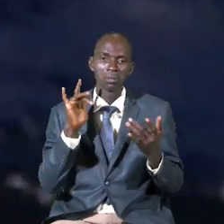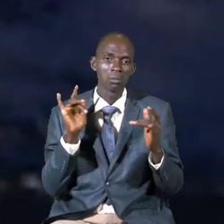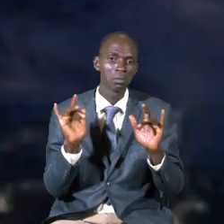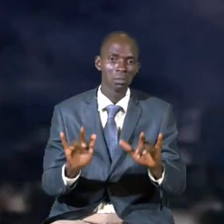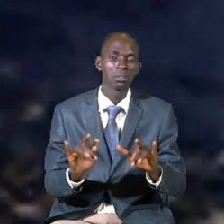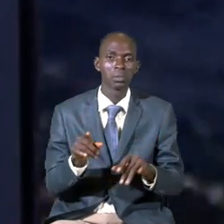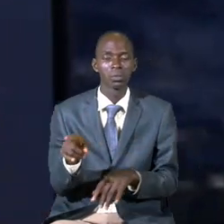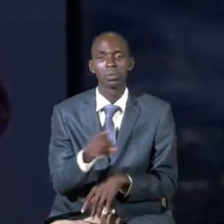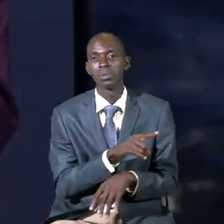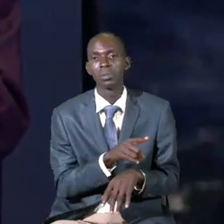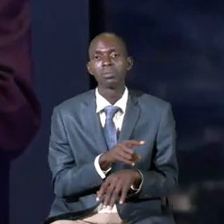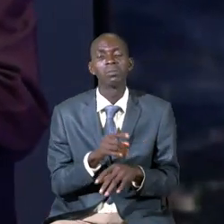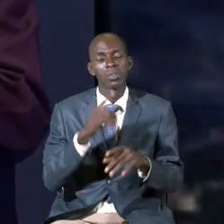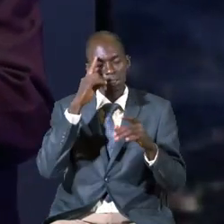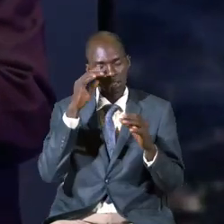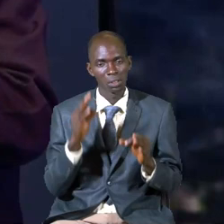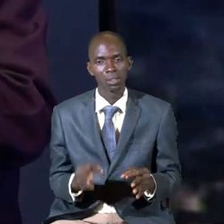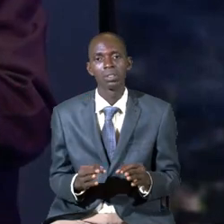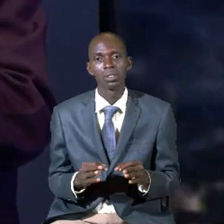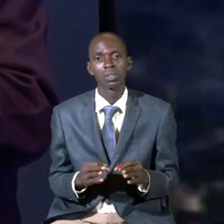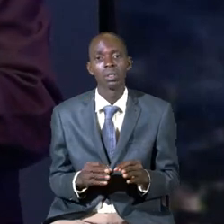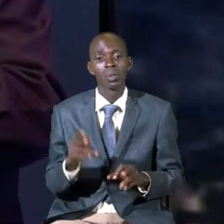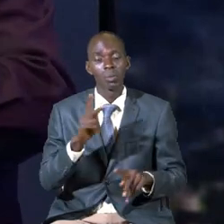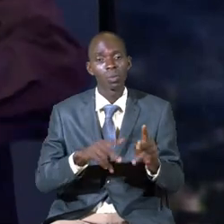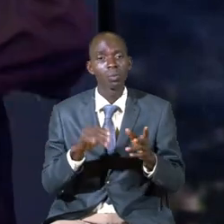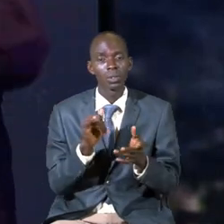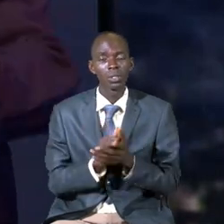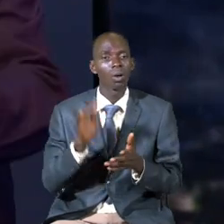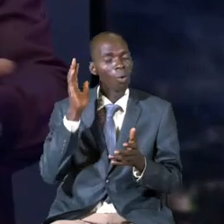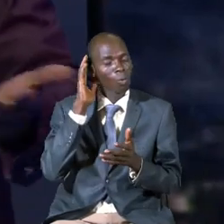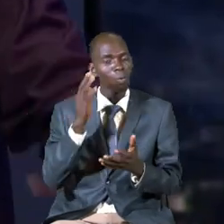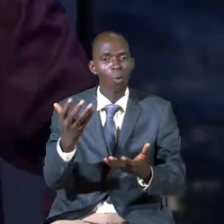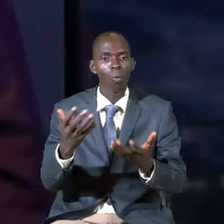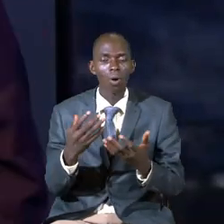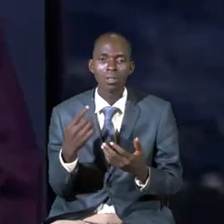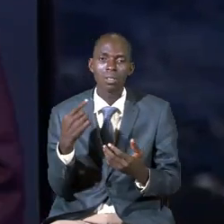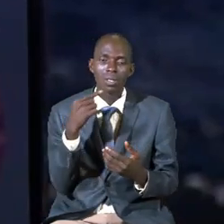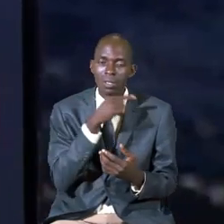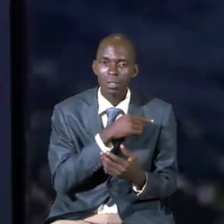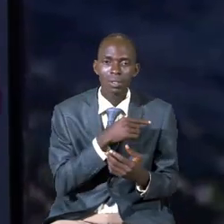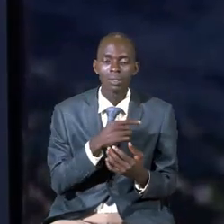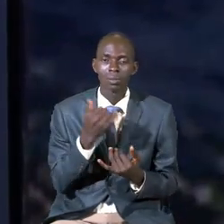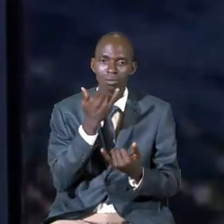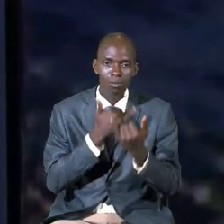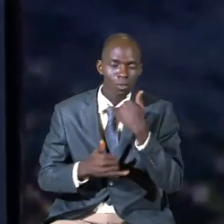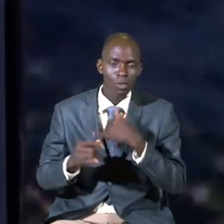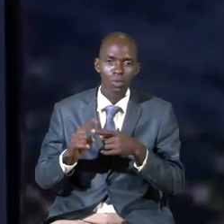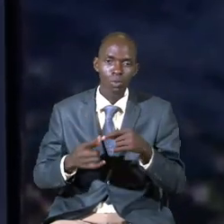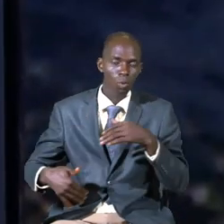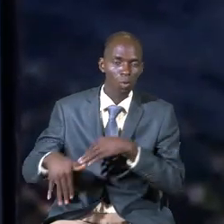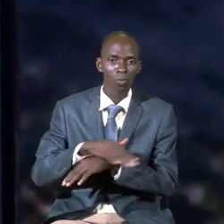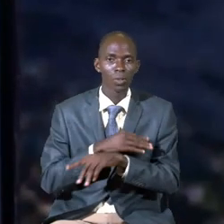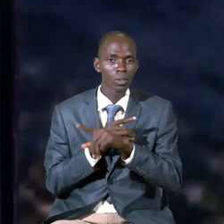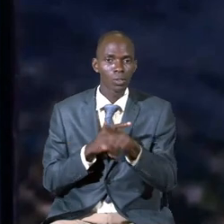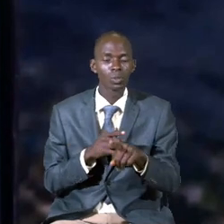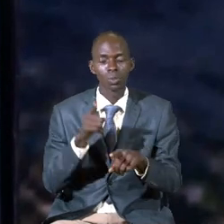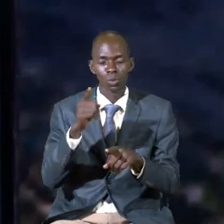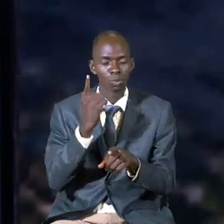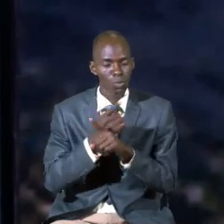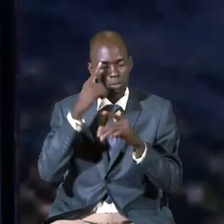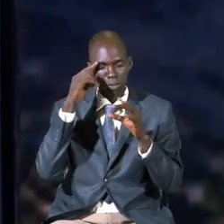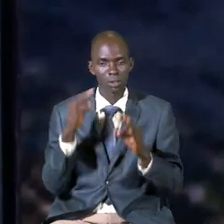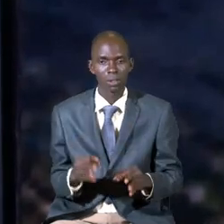people that will want arrow and lies to cover whatever they're doing they'll come decide